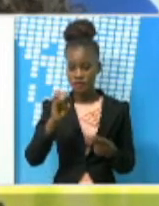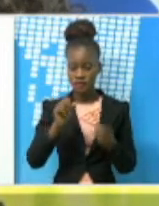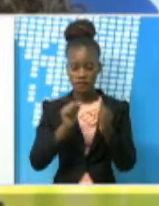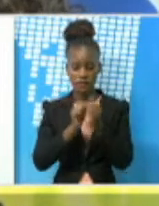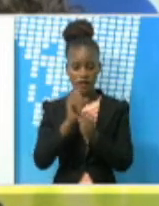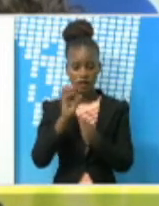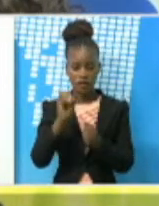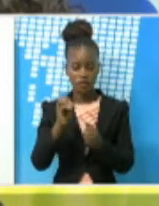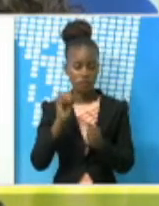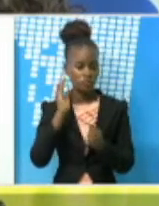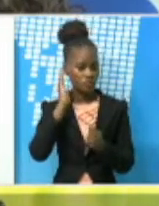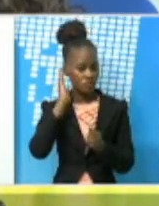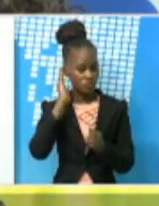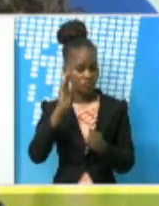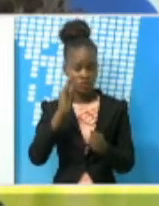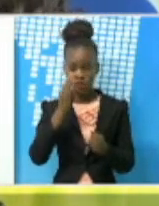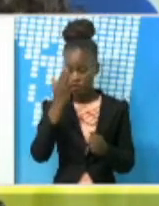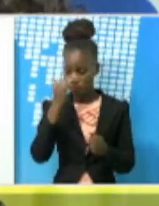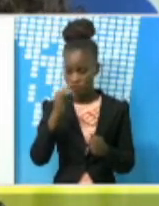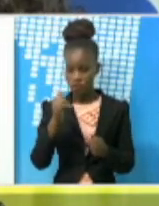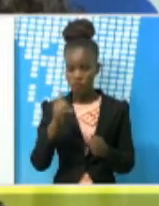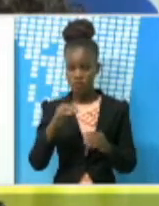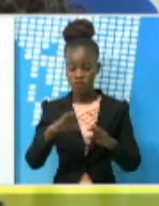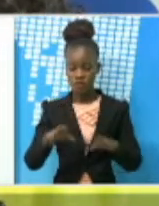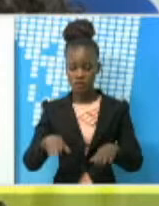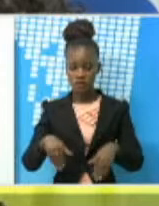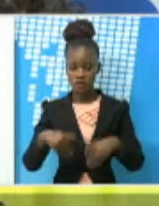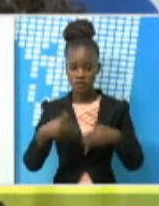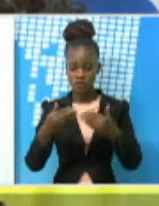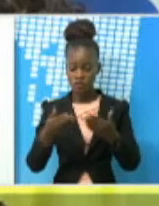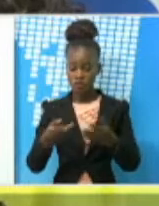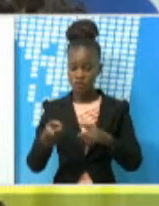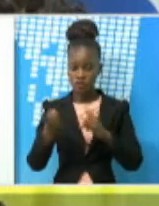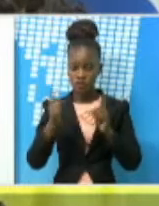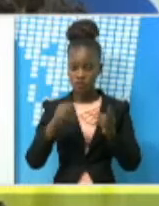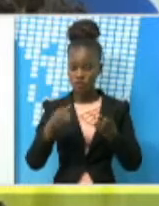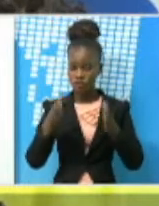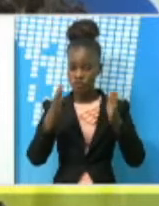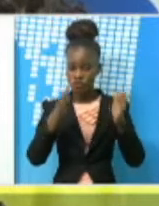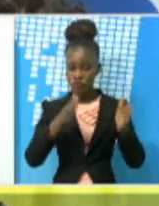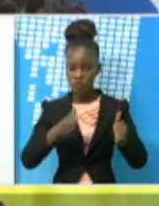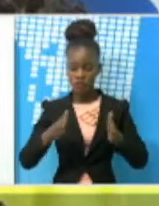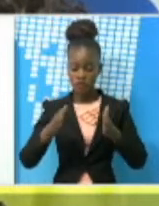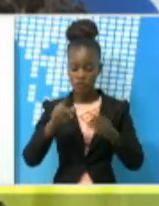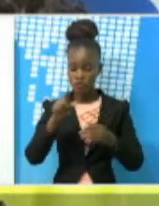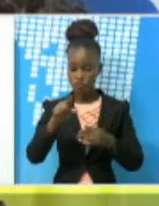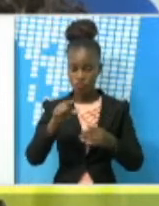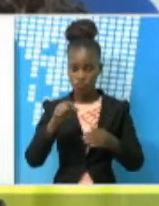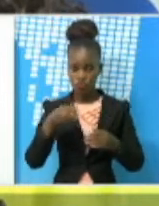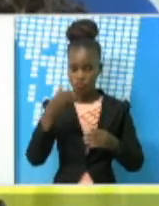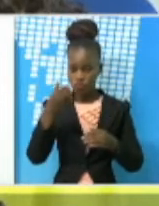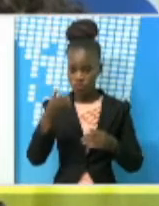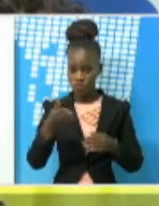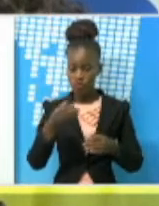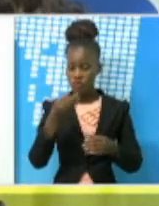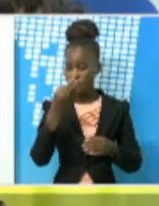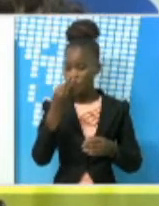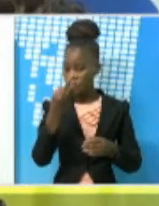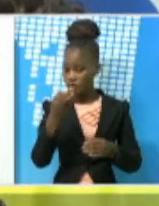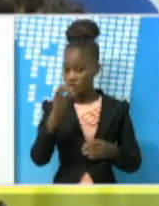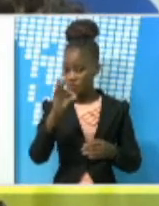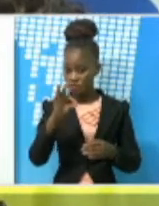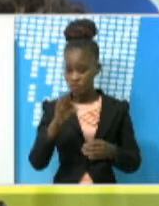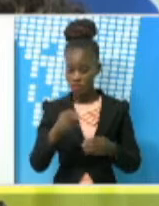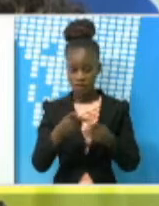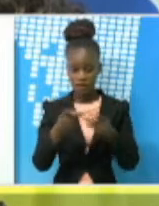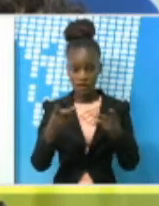plan, and that's the one that guides our operations. In this strategic plan, we have chosen to focus on 3 strategic areas.